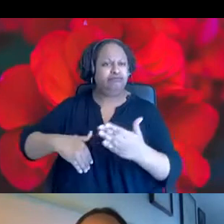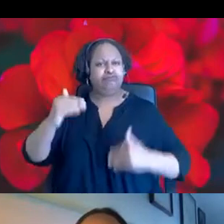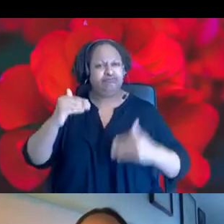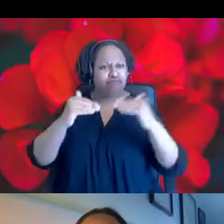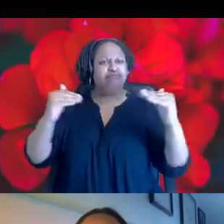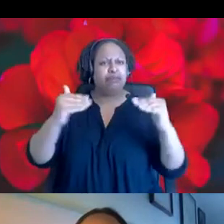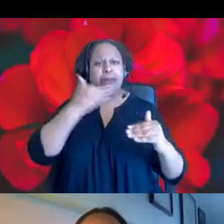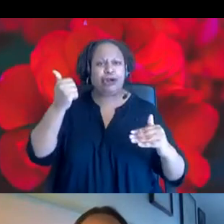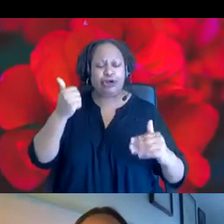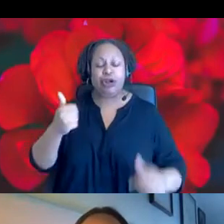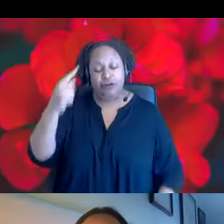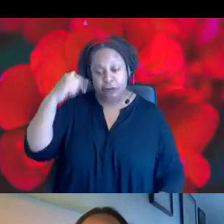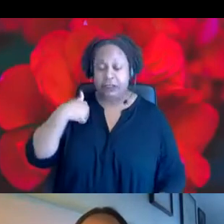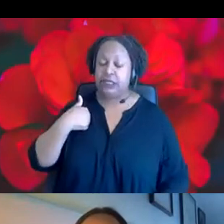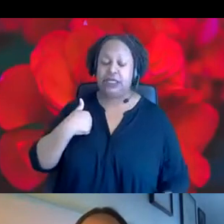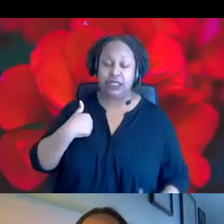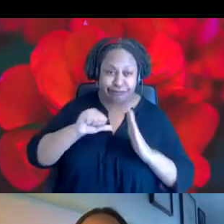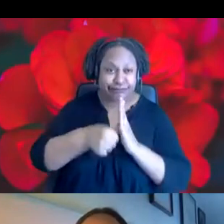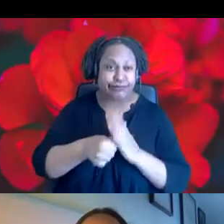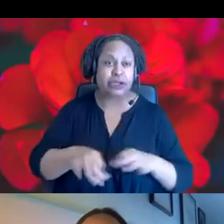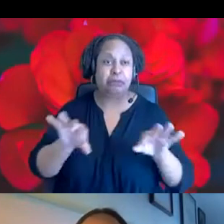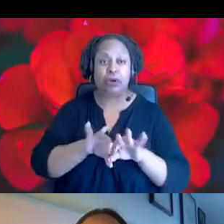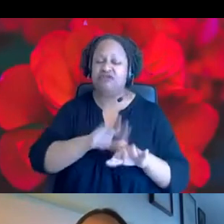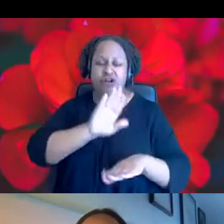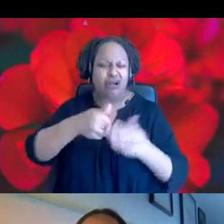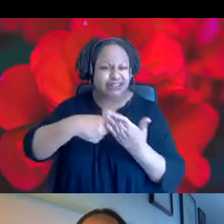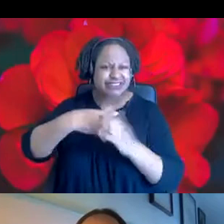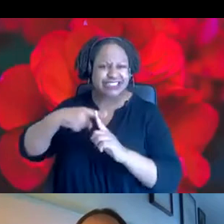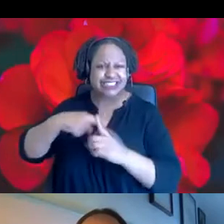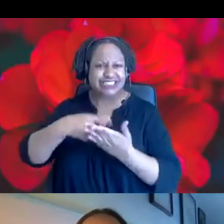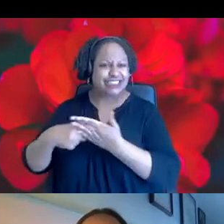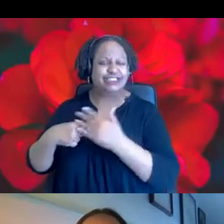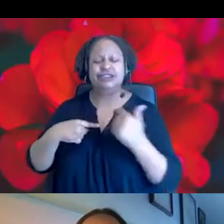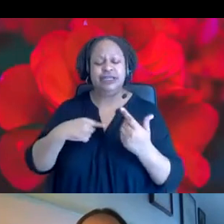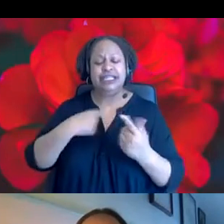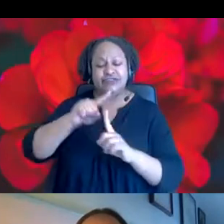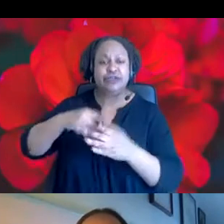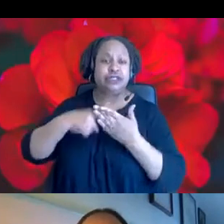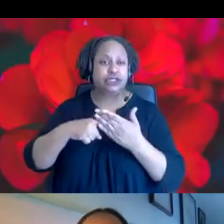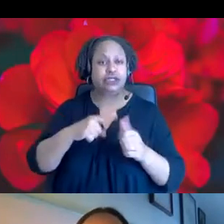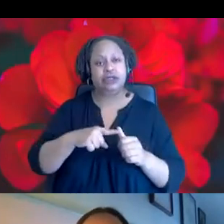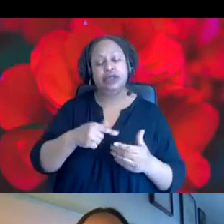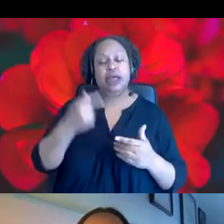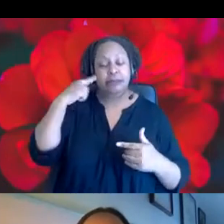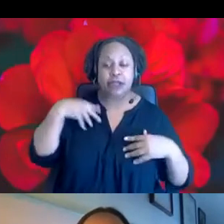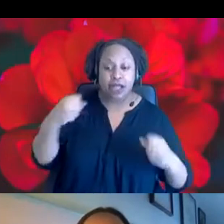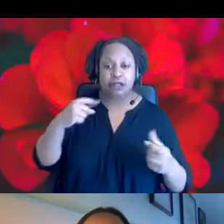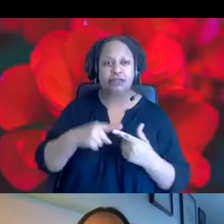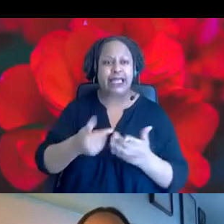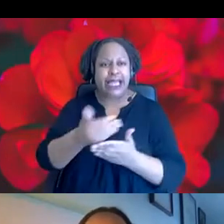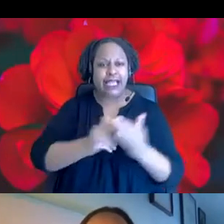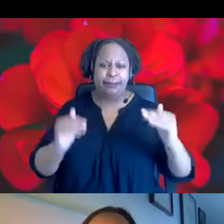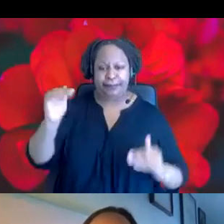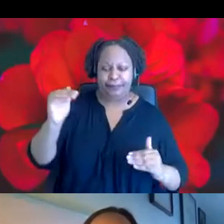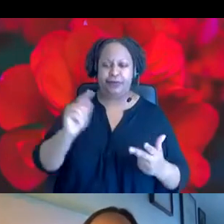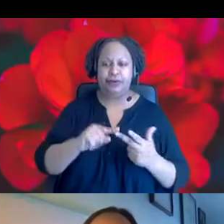different areas of conversation, whether it be mental health, income inequity, racial justice, all of them are really about the